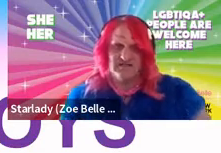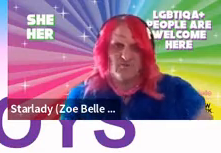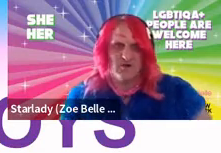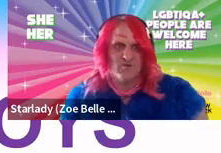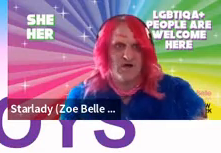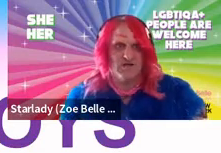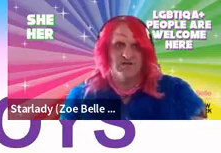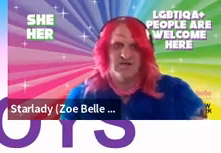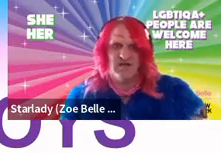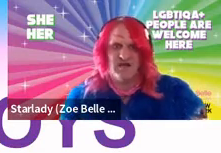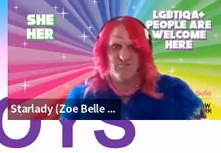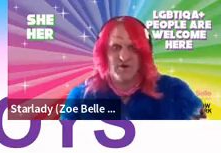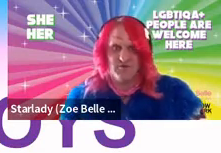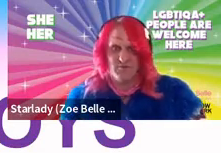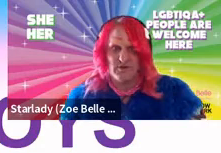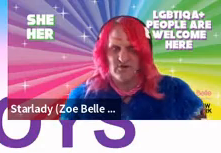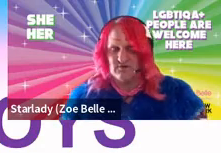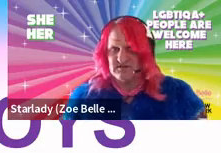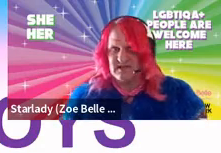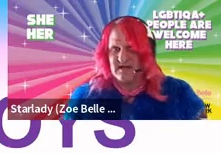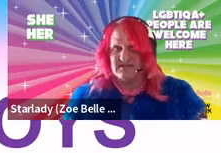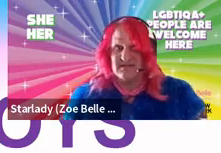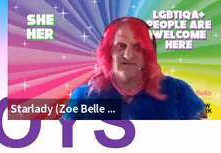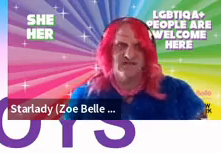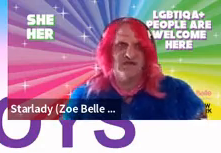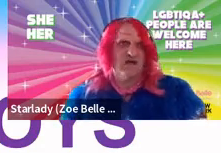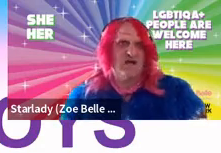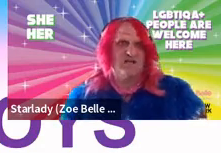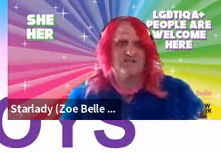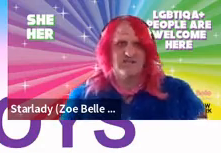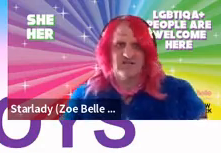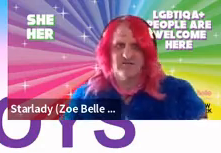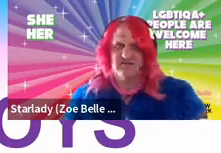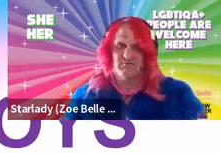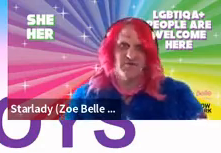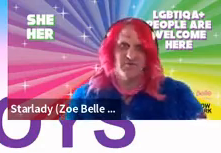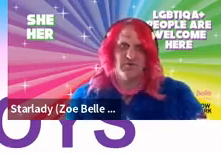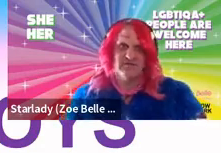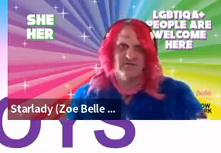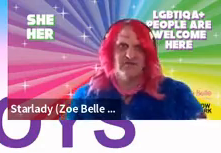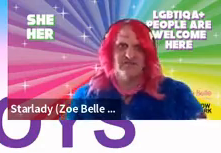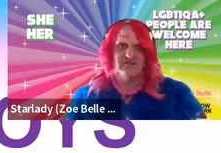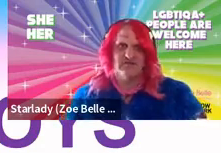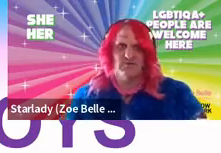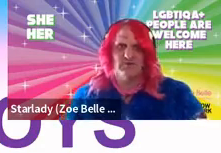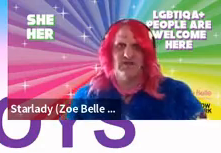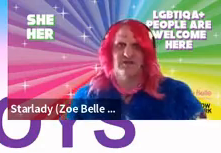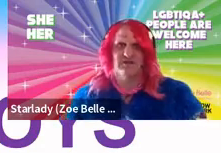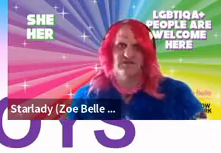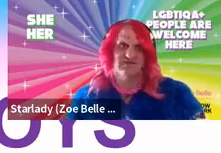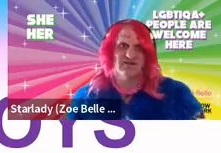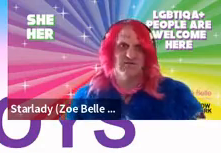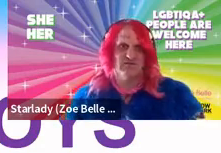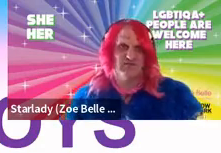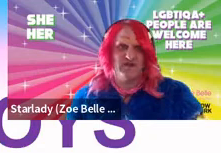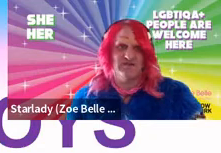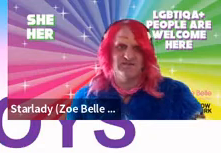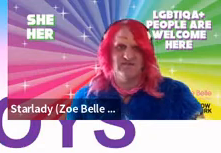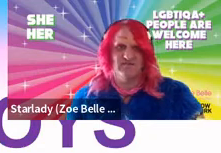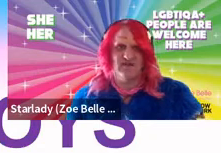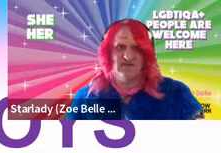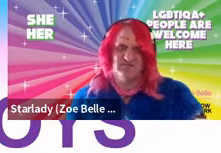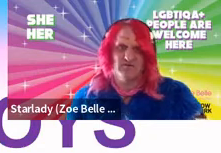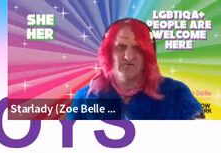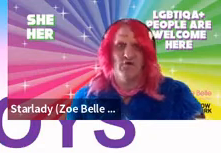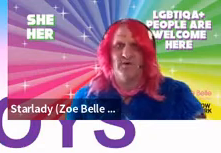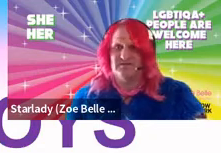called Trans 101, a young brother boy called Zach says, sister girls and brother boys have existed within Indigenous culture for